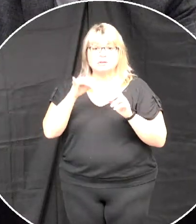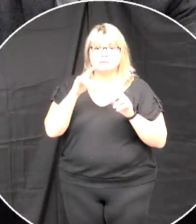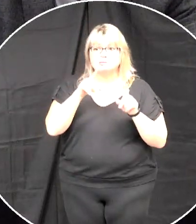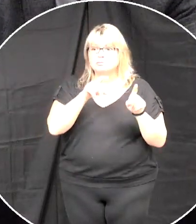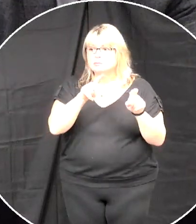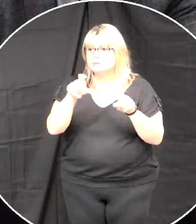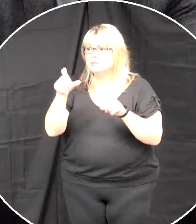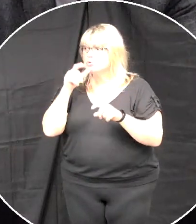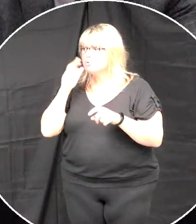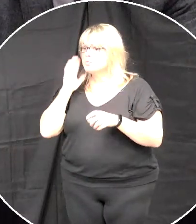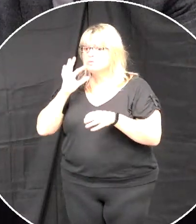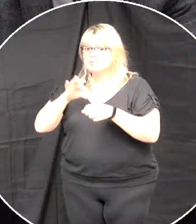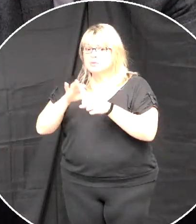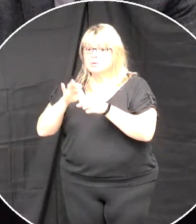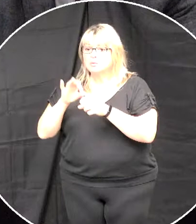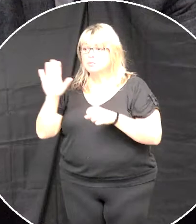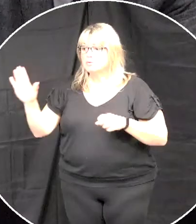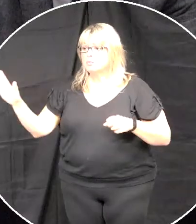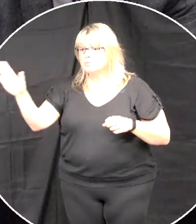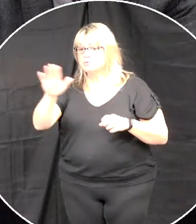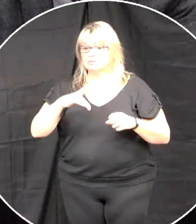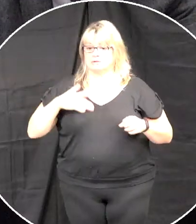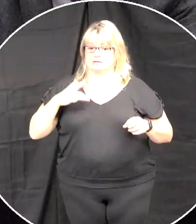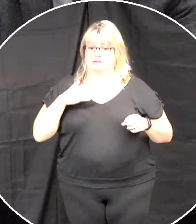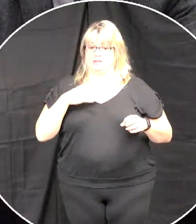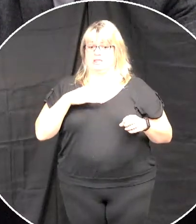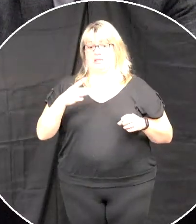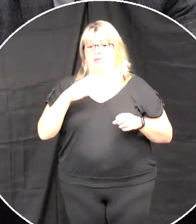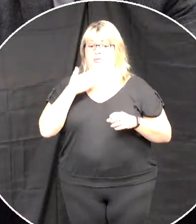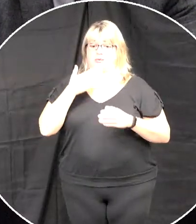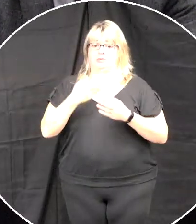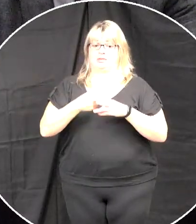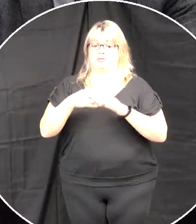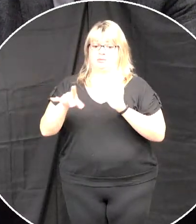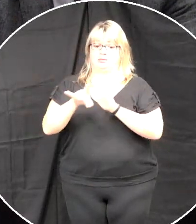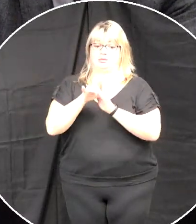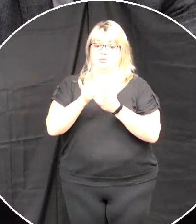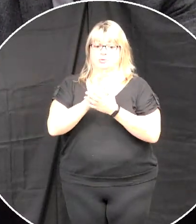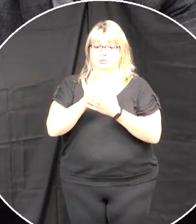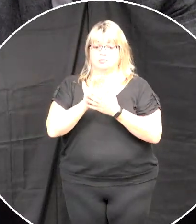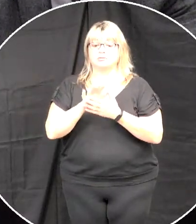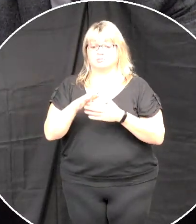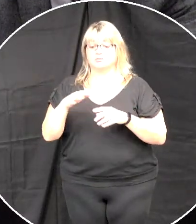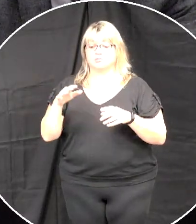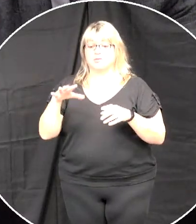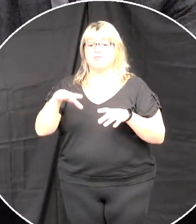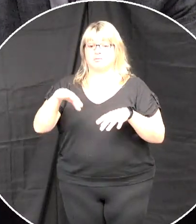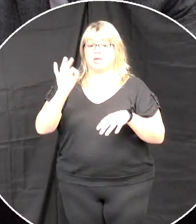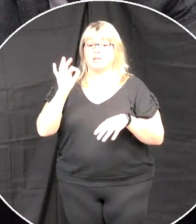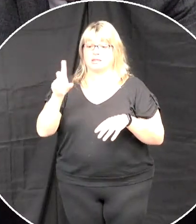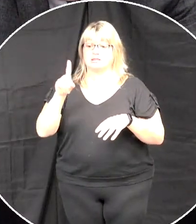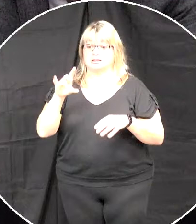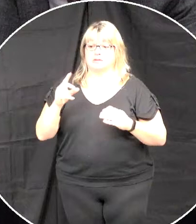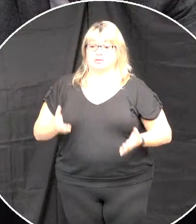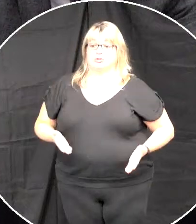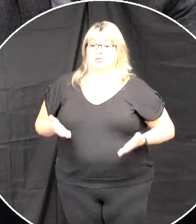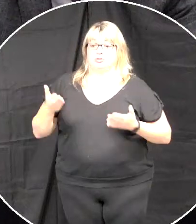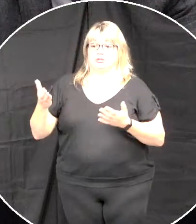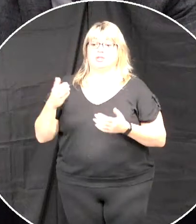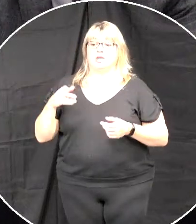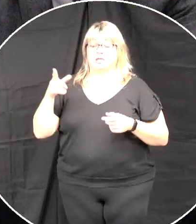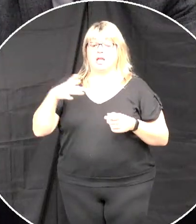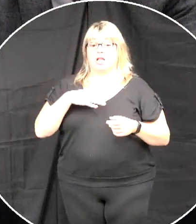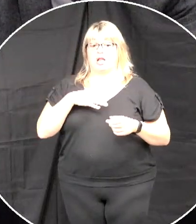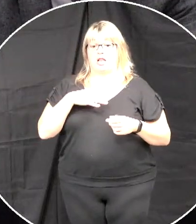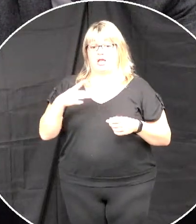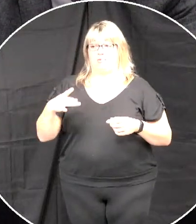to vote and give an opinion as to the one they would like. It came back, and they have submitted that they would